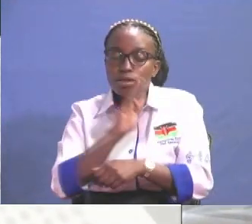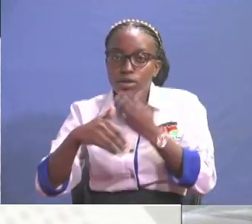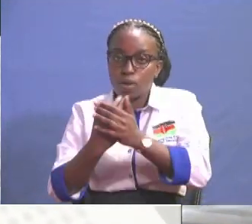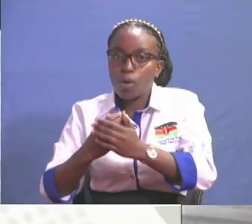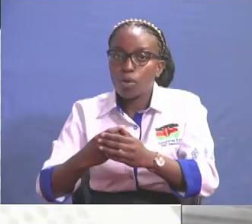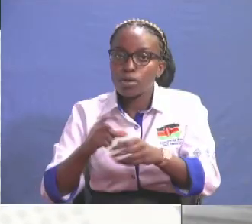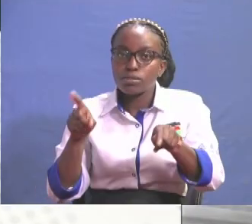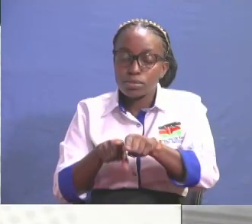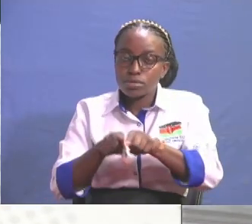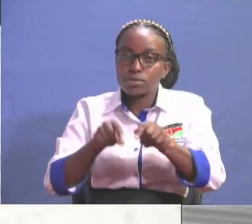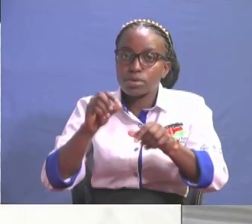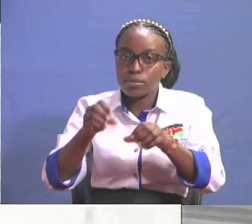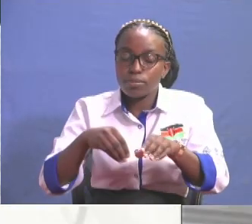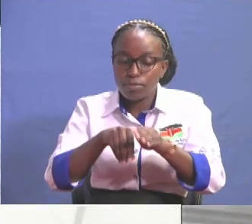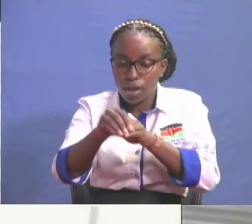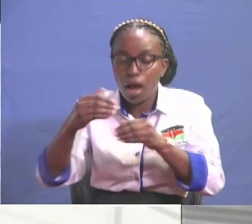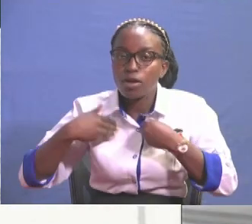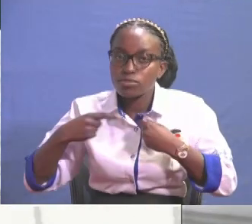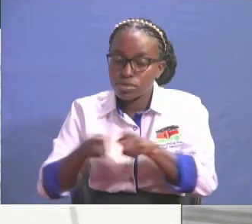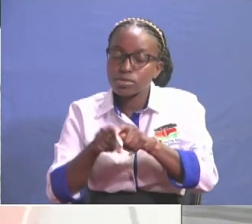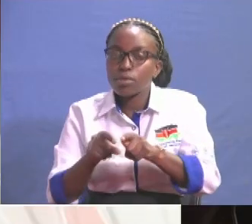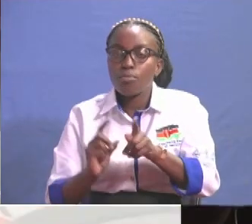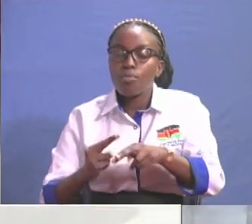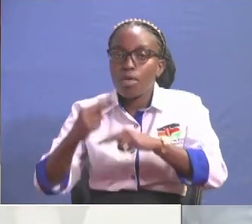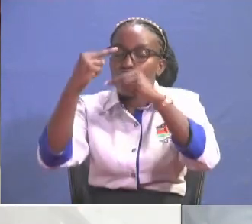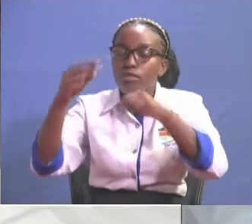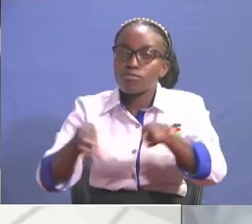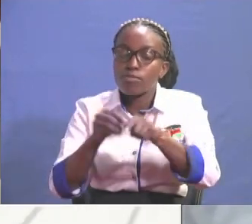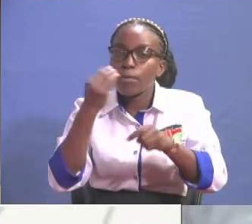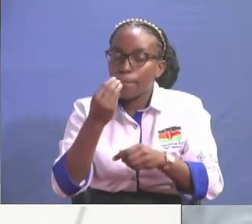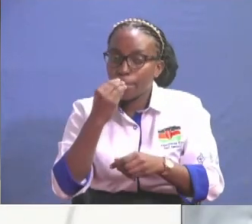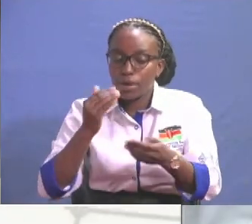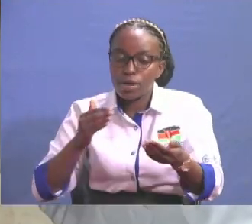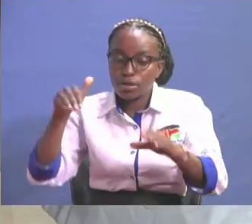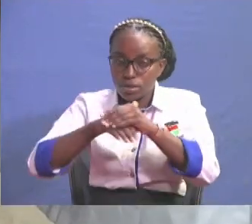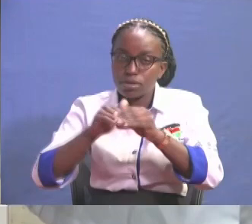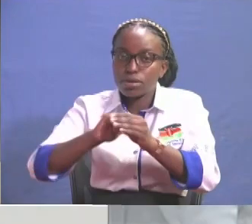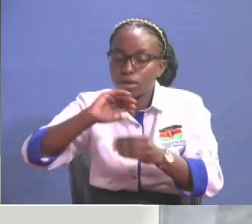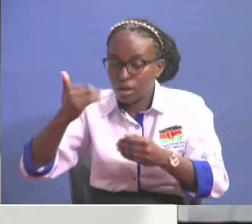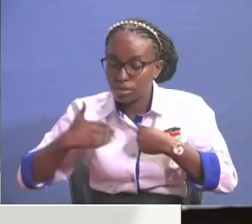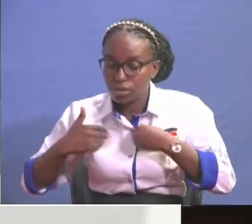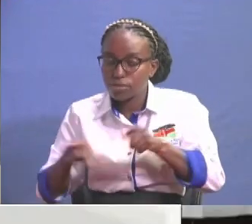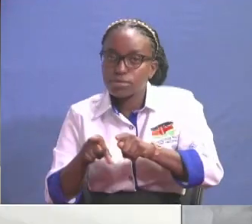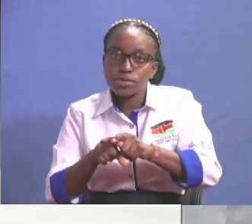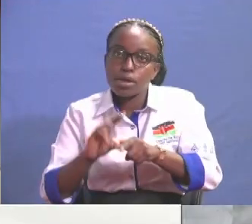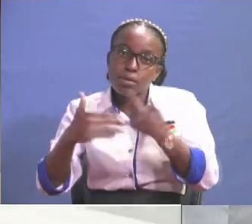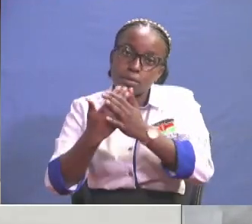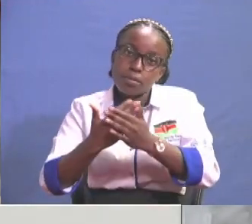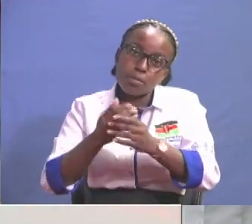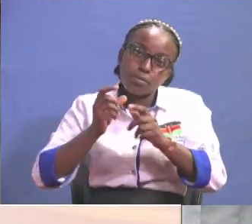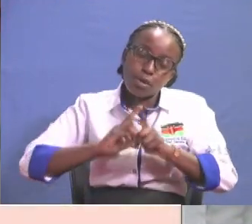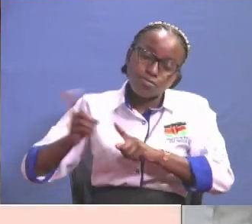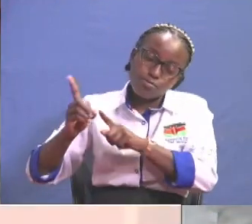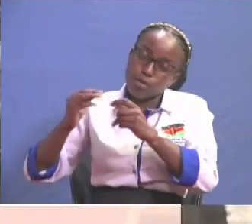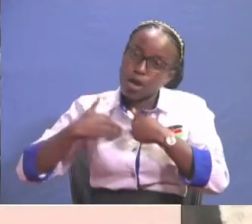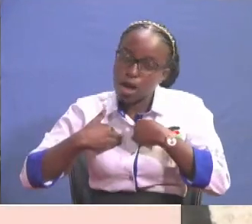His quest to offer solution to the high cost of feeds in the country drove him to rear the insect, plotting cost in feeds,